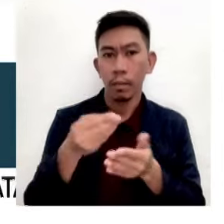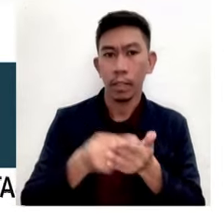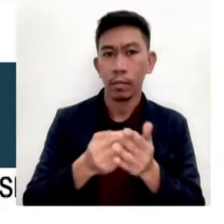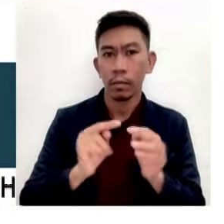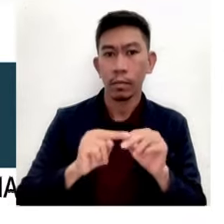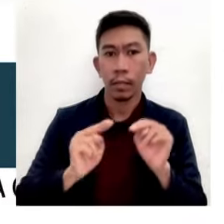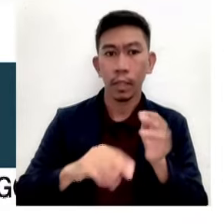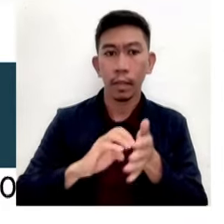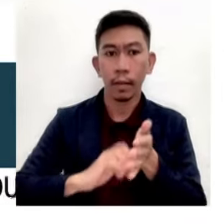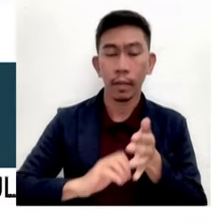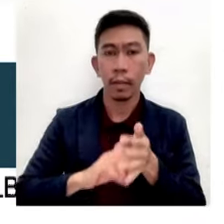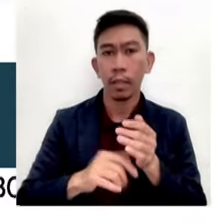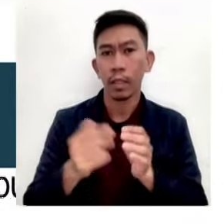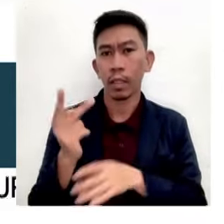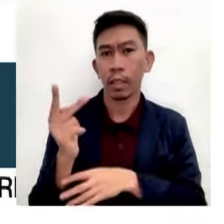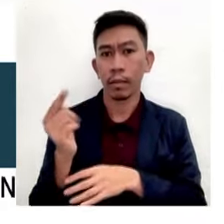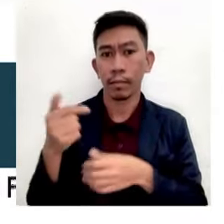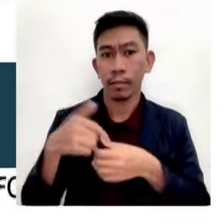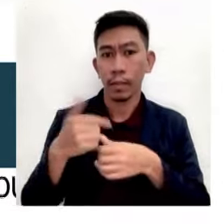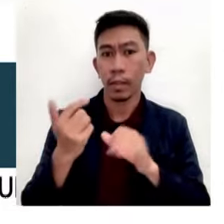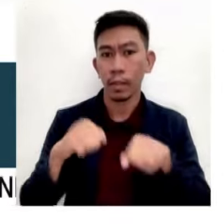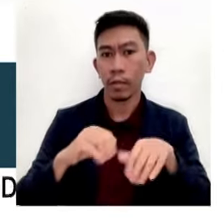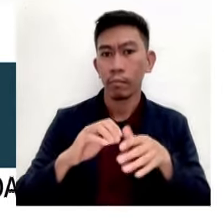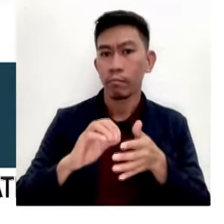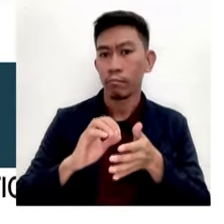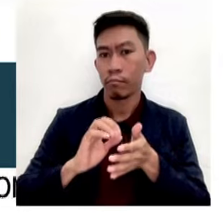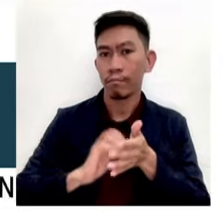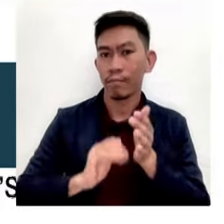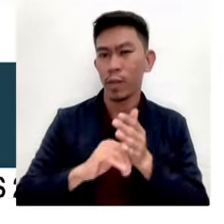be cheaper by 40 to 65 centavos.